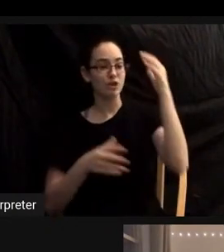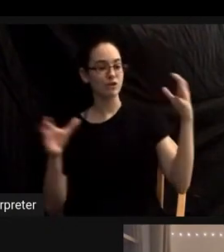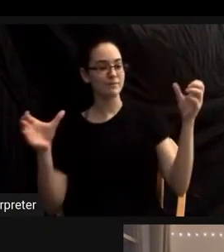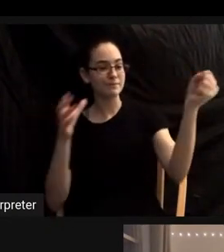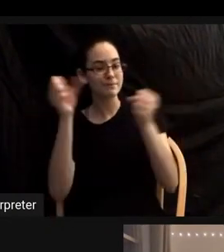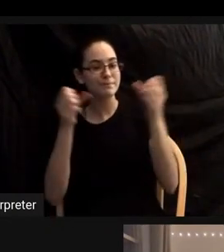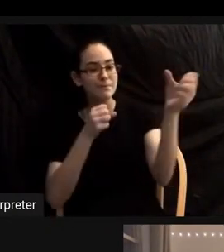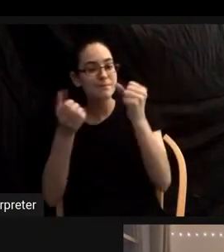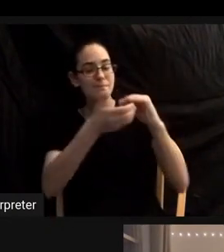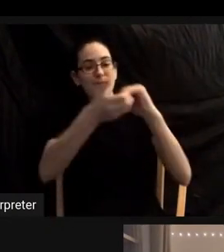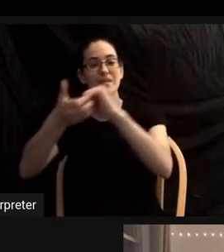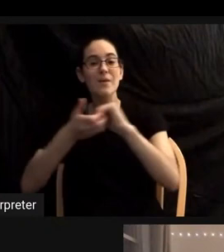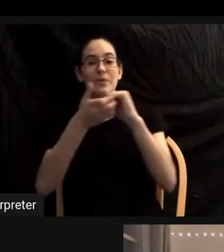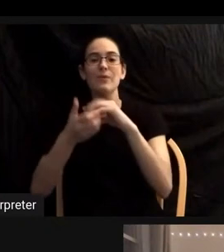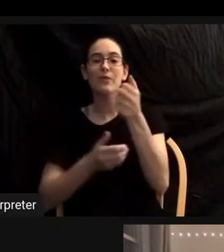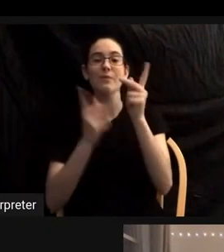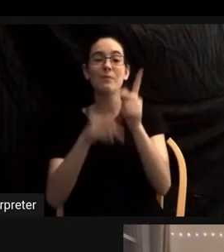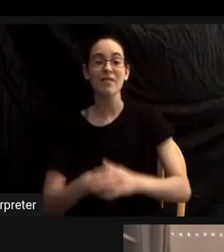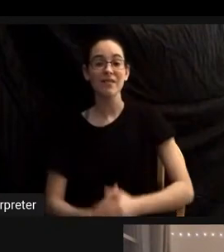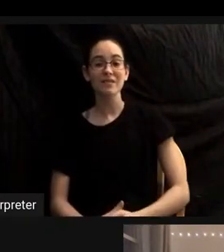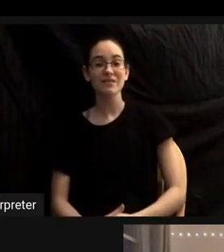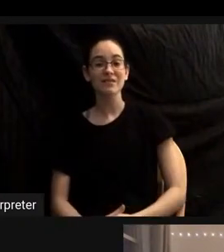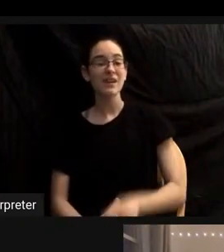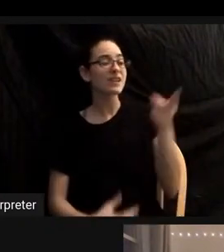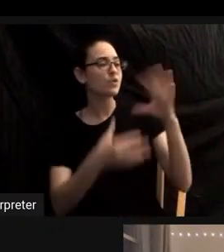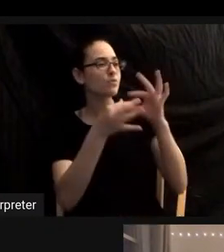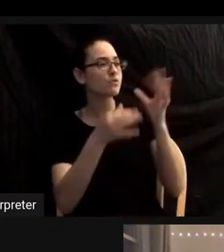same room who, like you were saying before, who maybe don't get to be